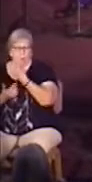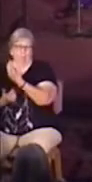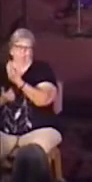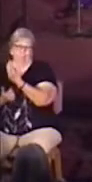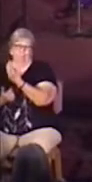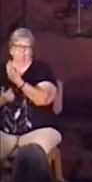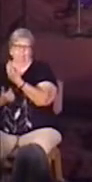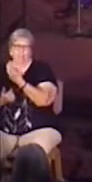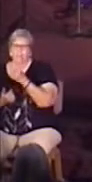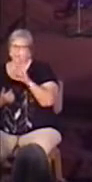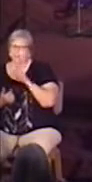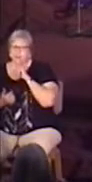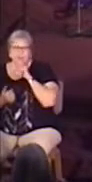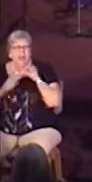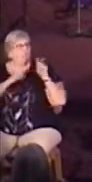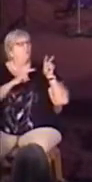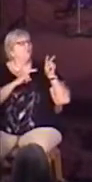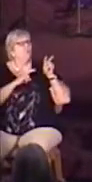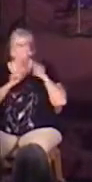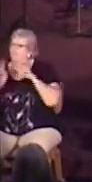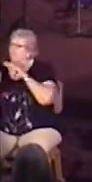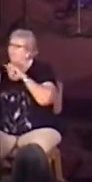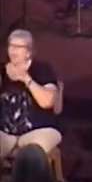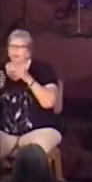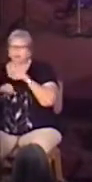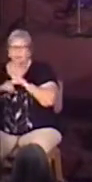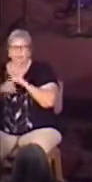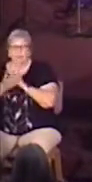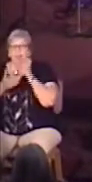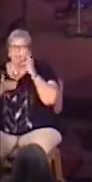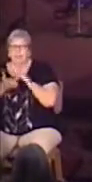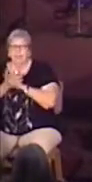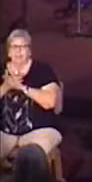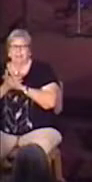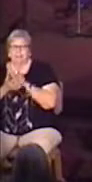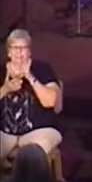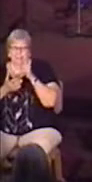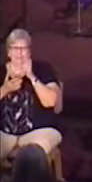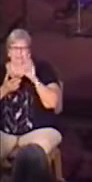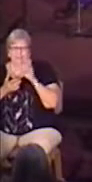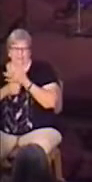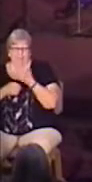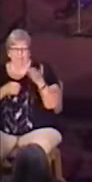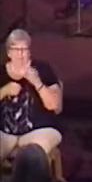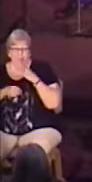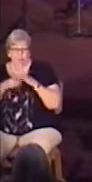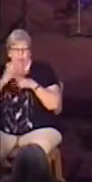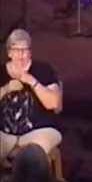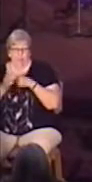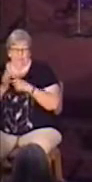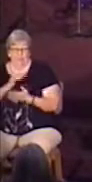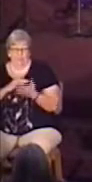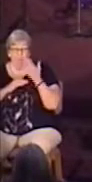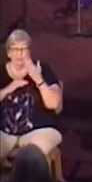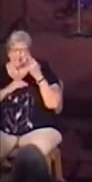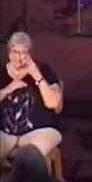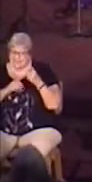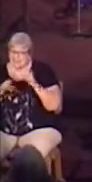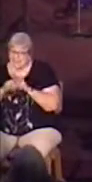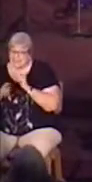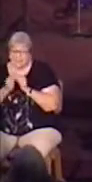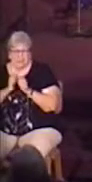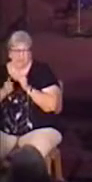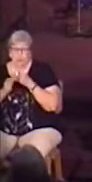so we should not look at other churches that believe these seven things that we're going to talk about this morning and view them as competition or